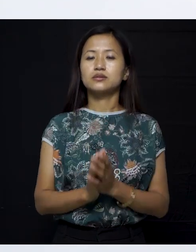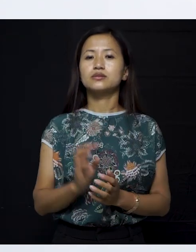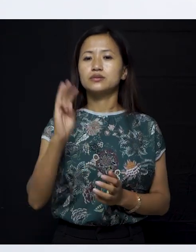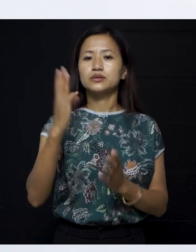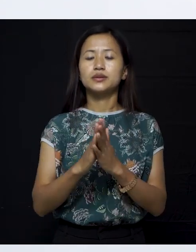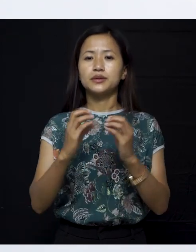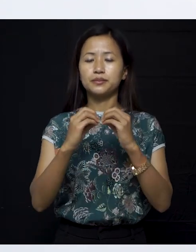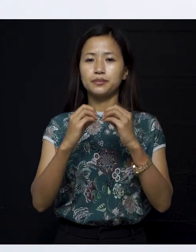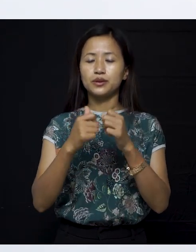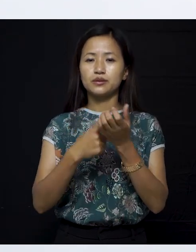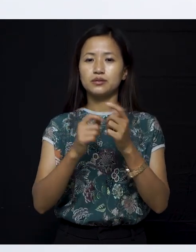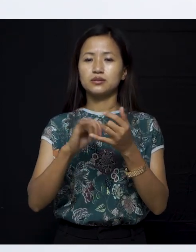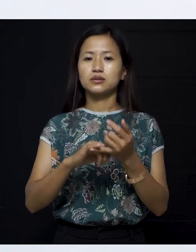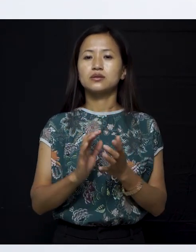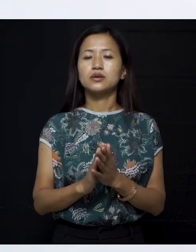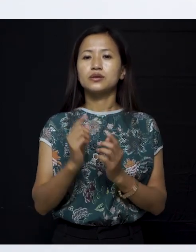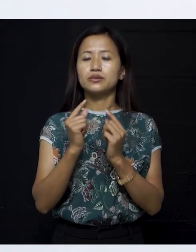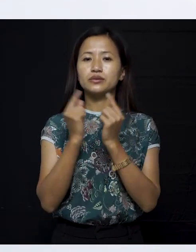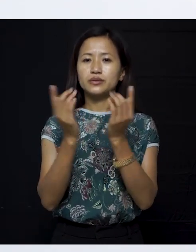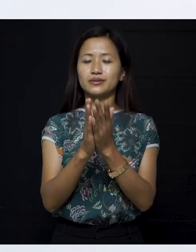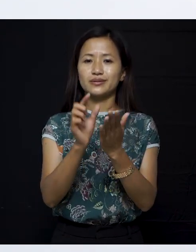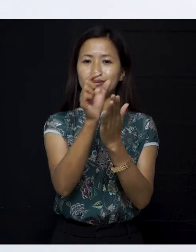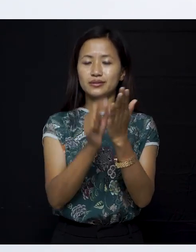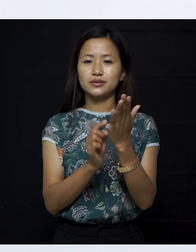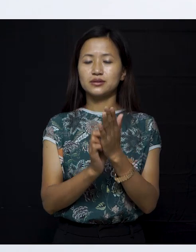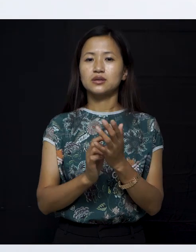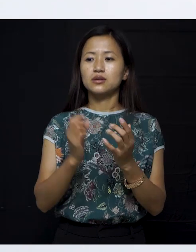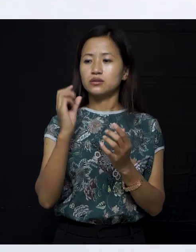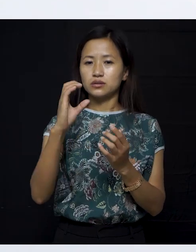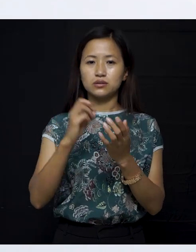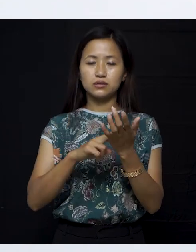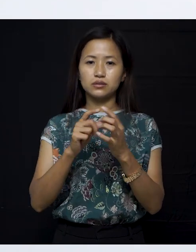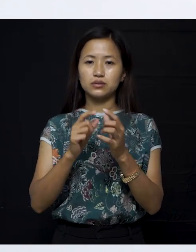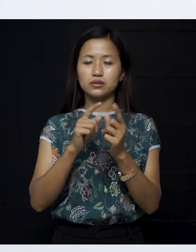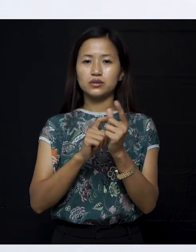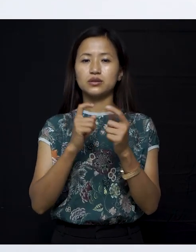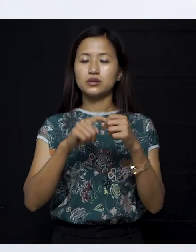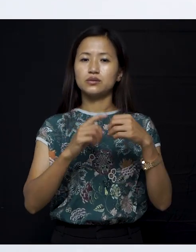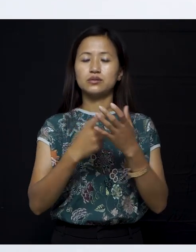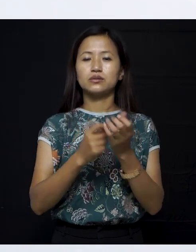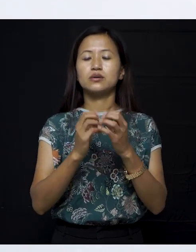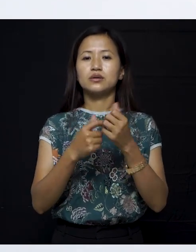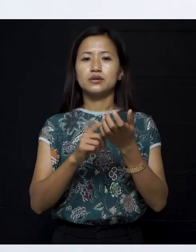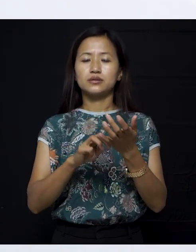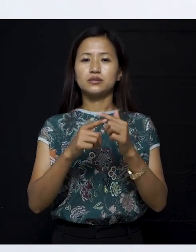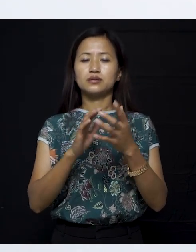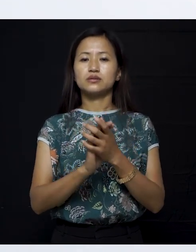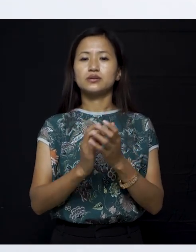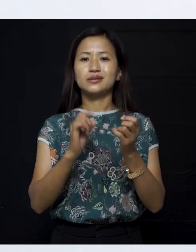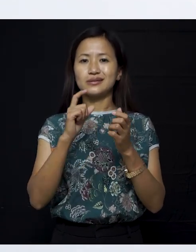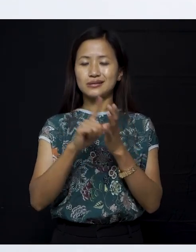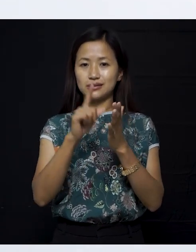is the union list, the concurrent list, and the state list. So this union list deals with